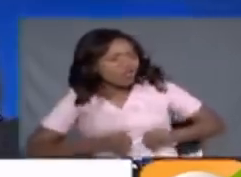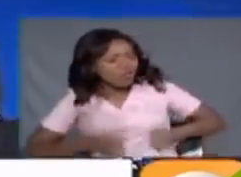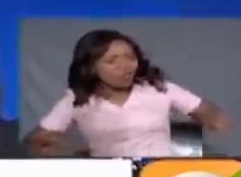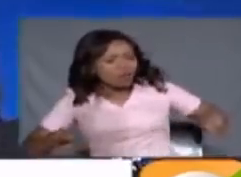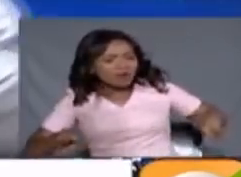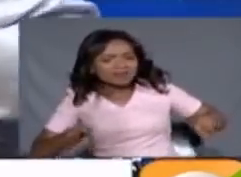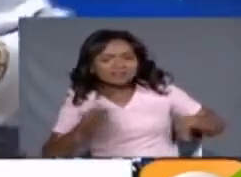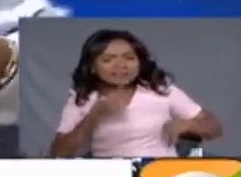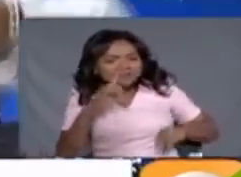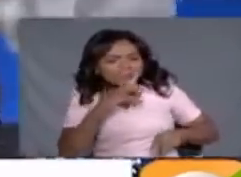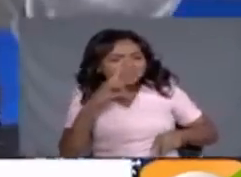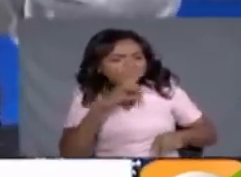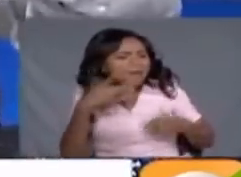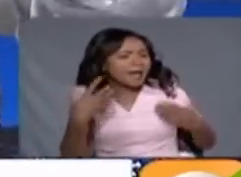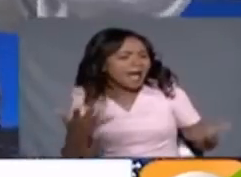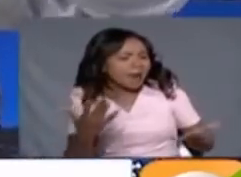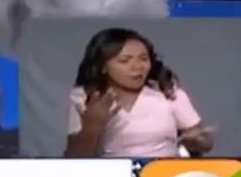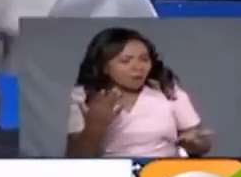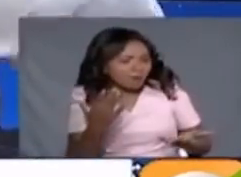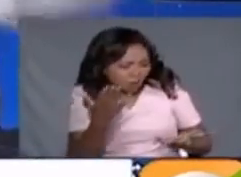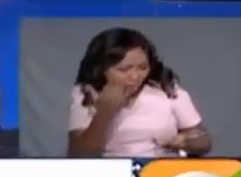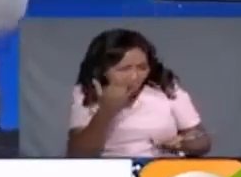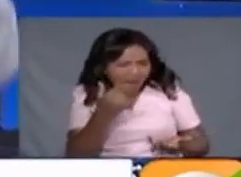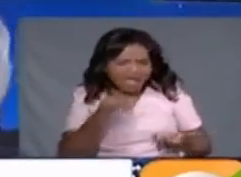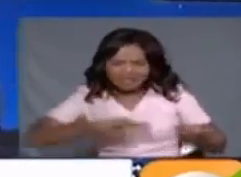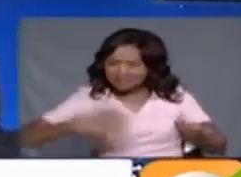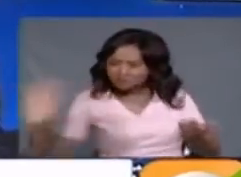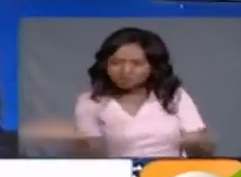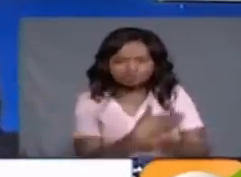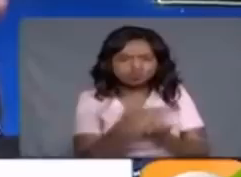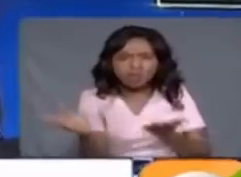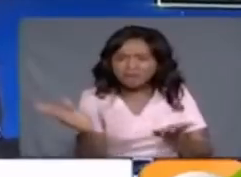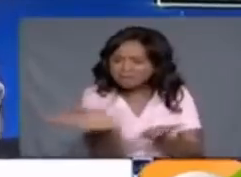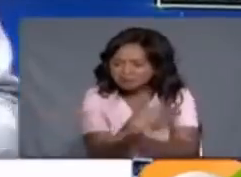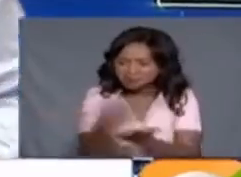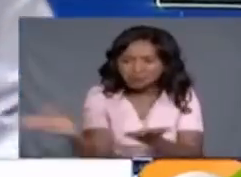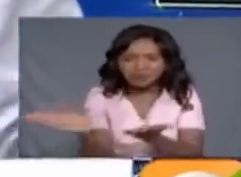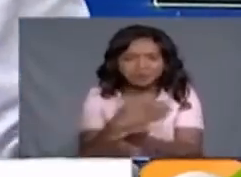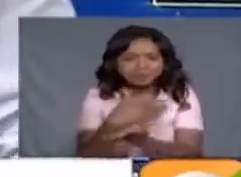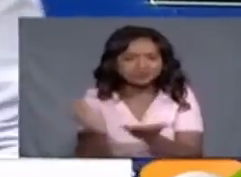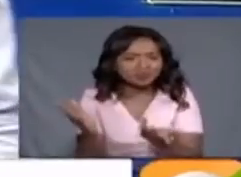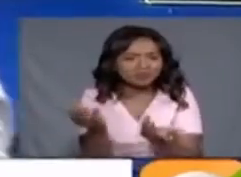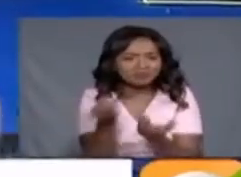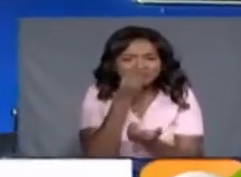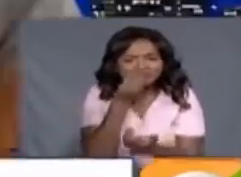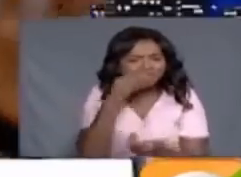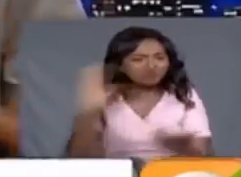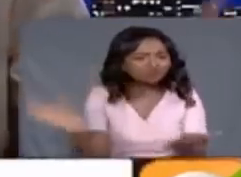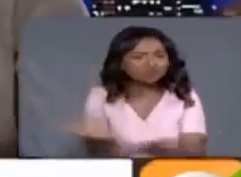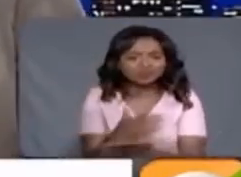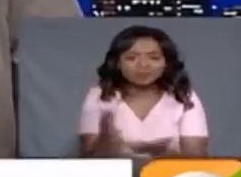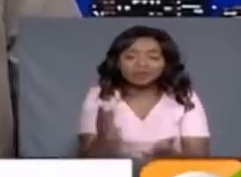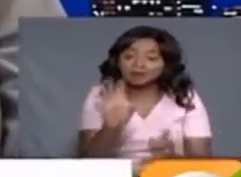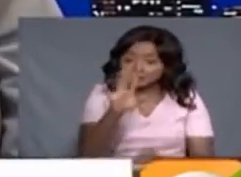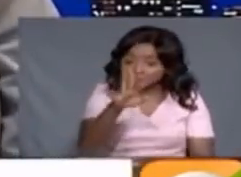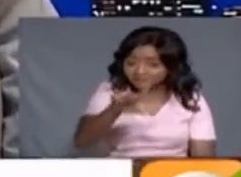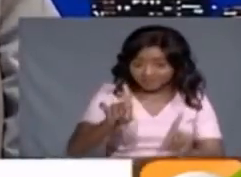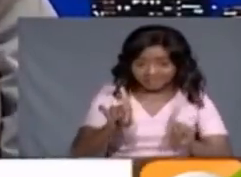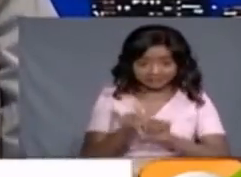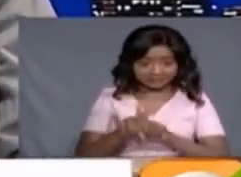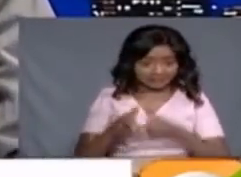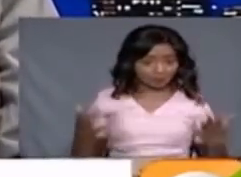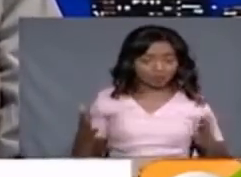swarms? Because obviously they're literally sweeping through farmland and crops. It's just like fire.